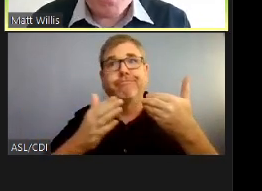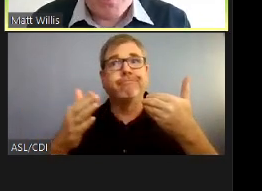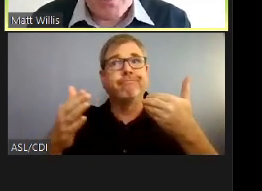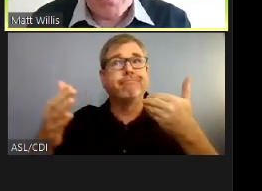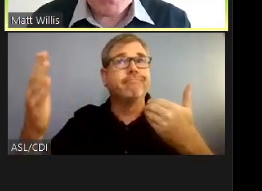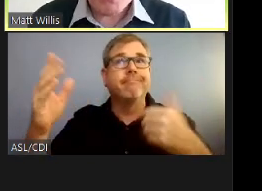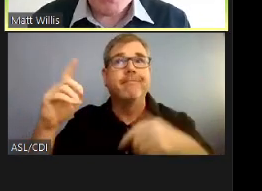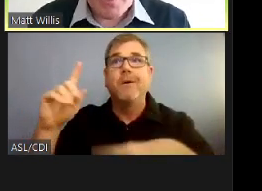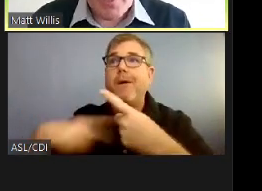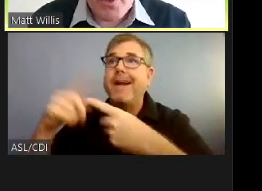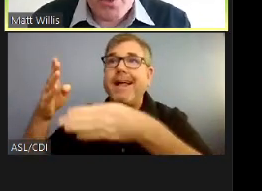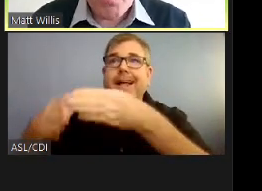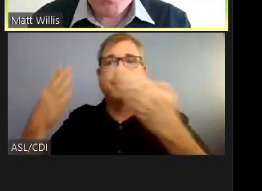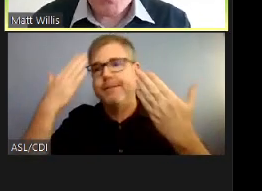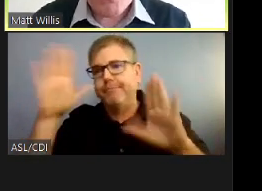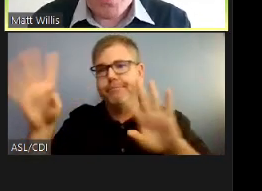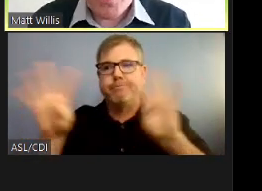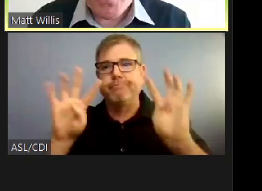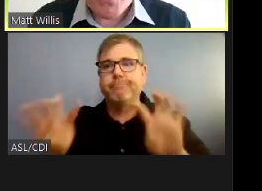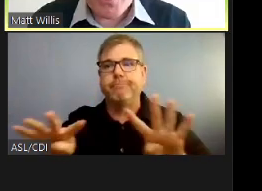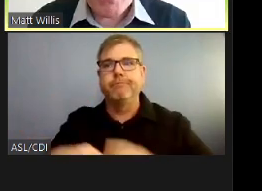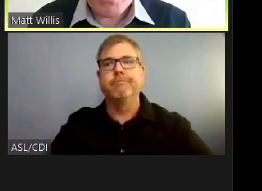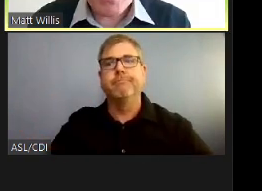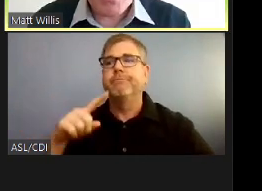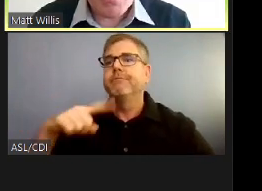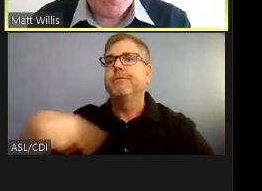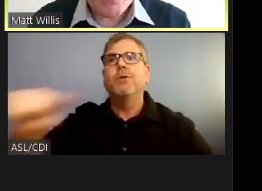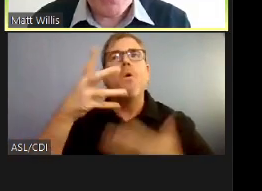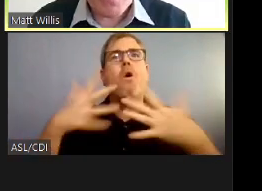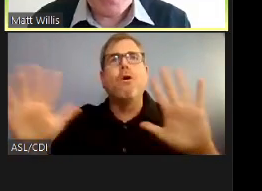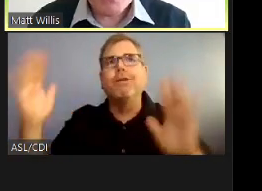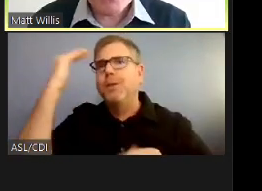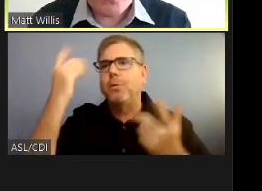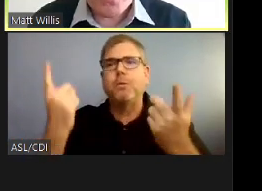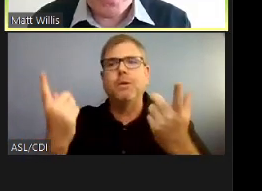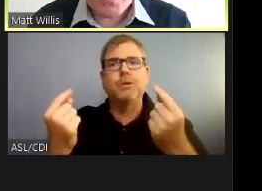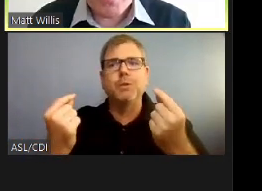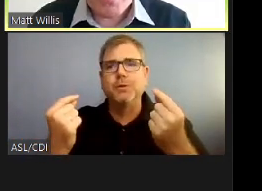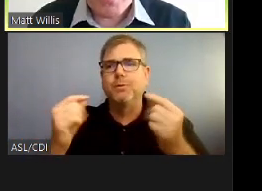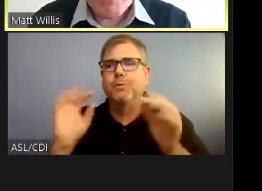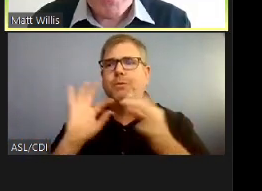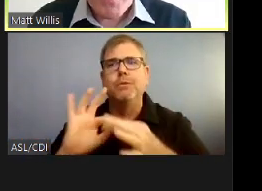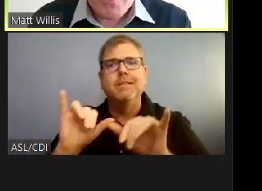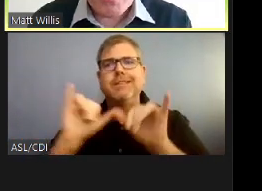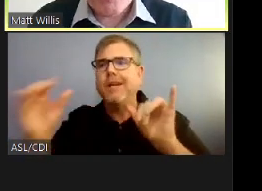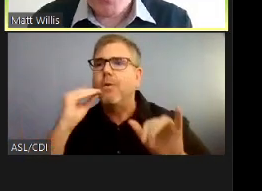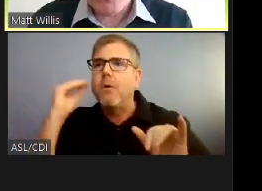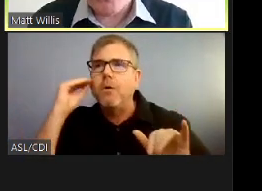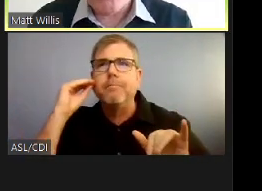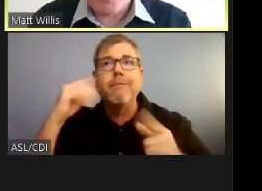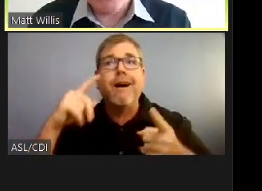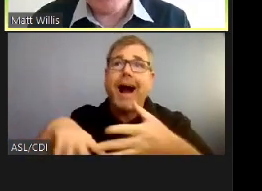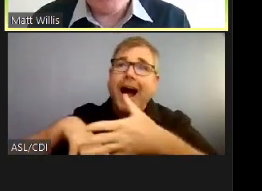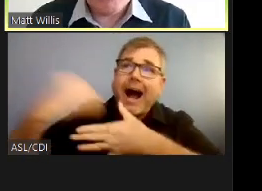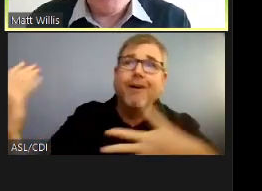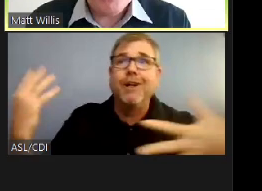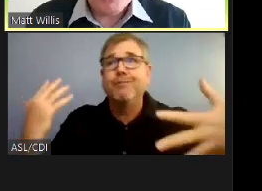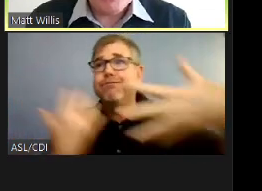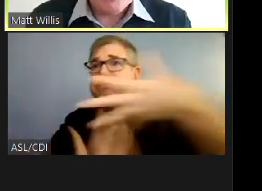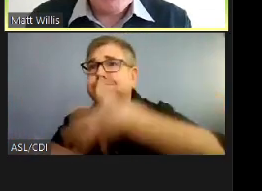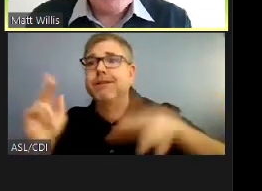for months now. Stay at home, avoid social gatherings, cover your face, socially distance, and support local